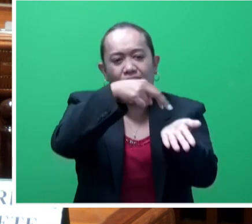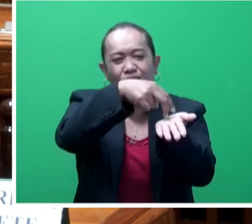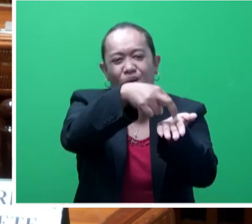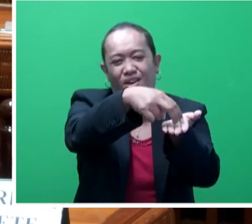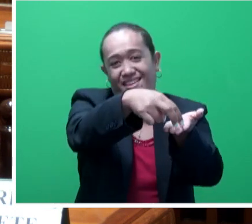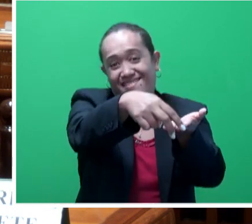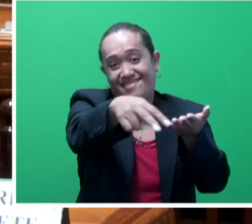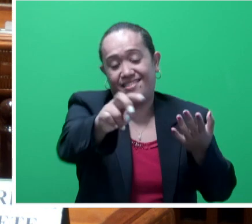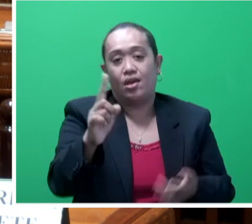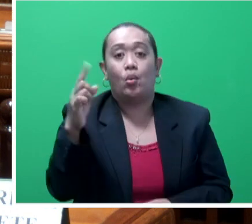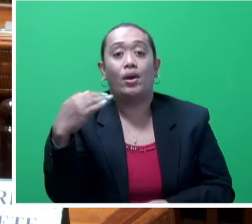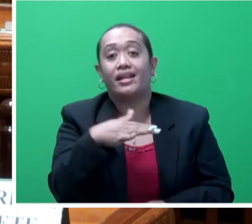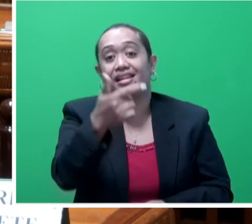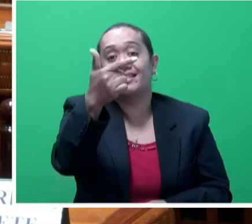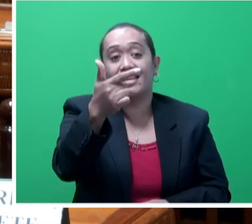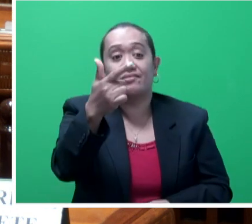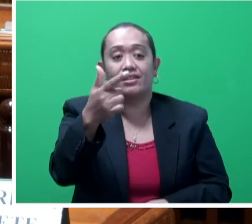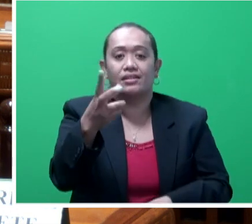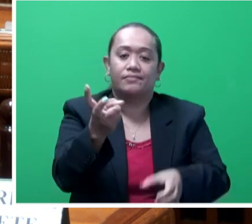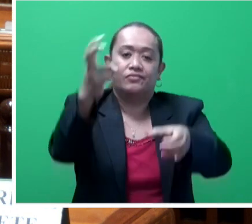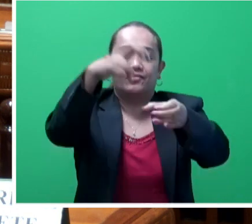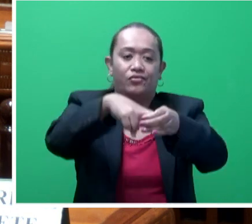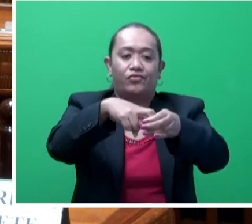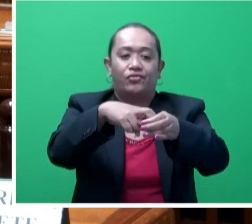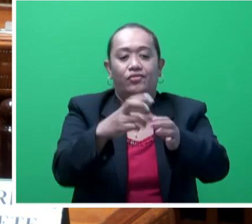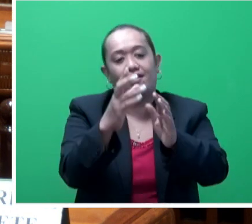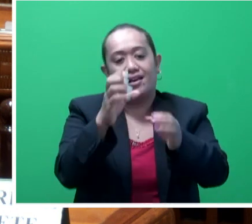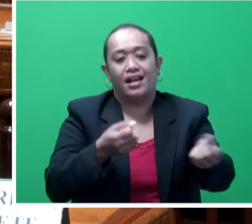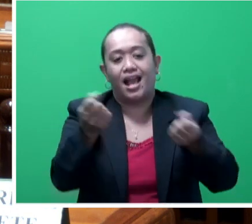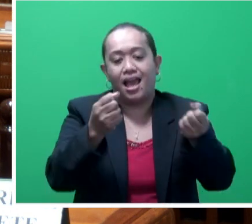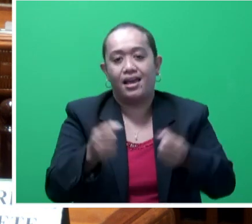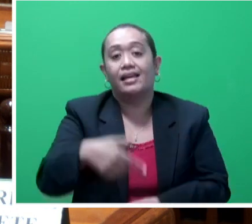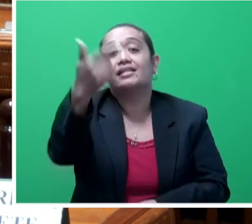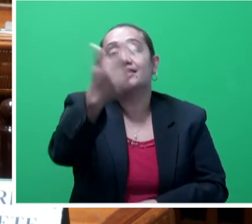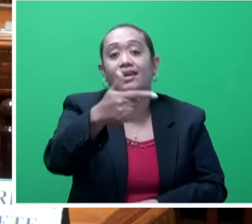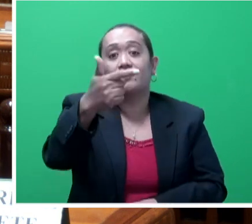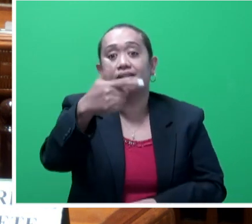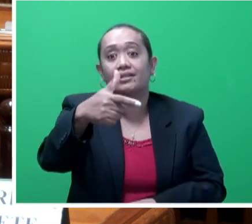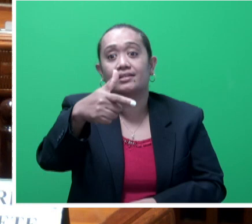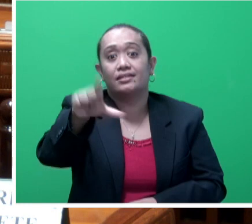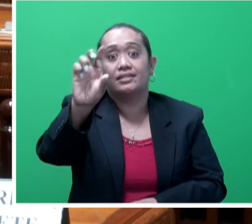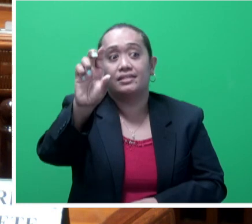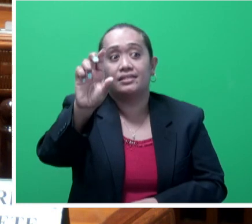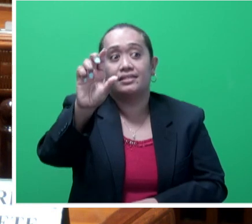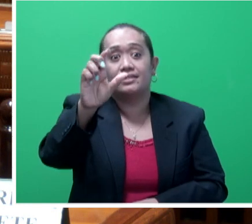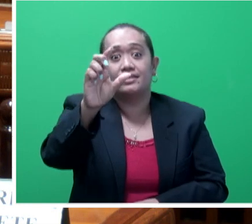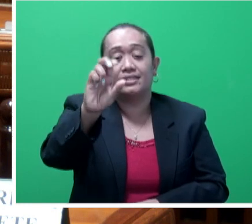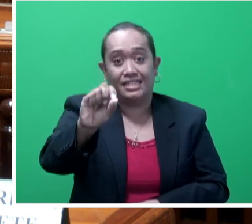107 were passengers of vehicles, 70 were drivers, and